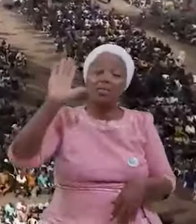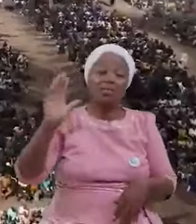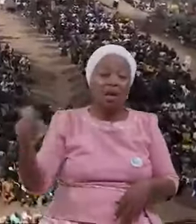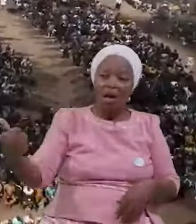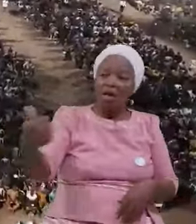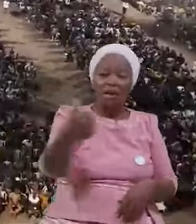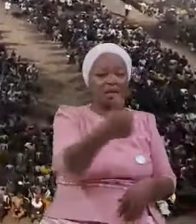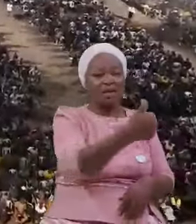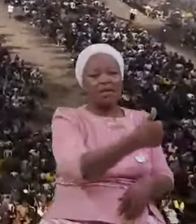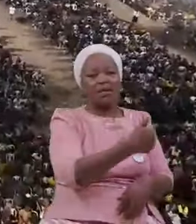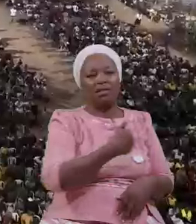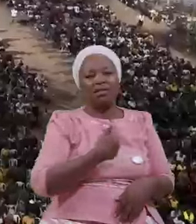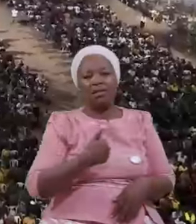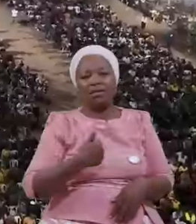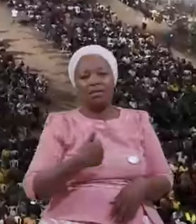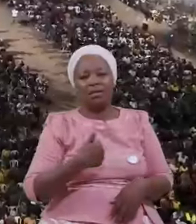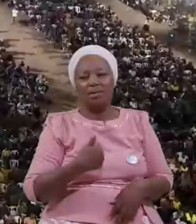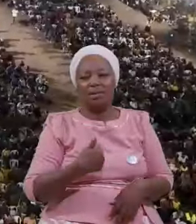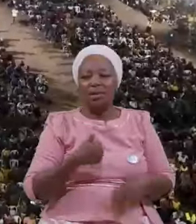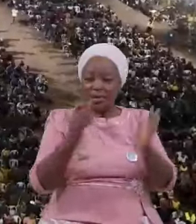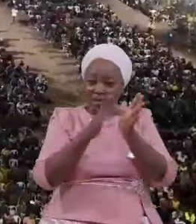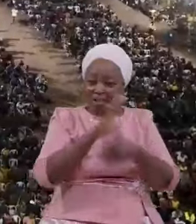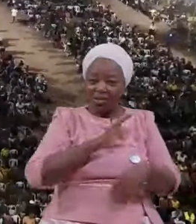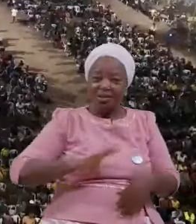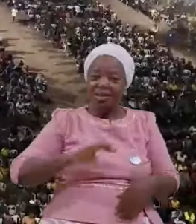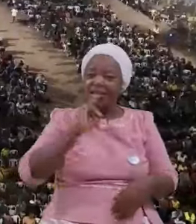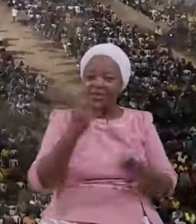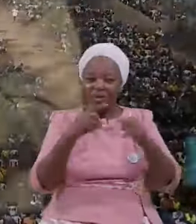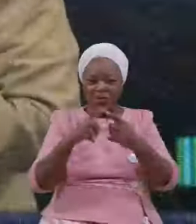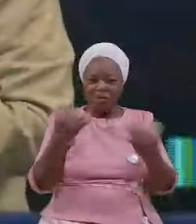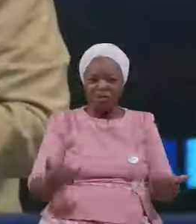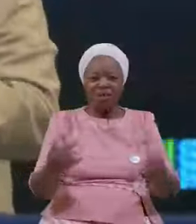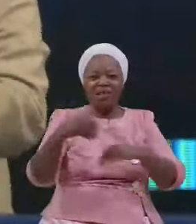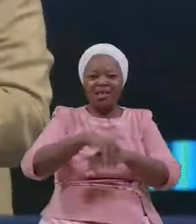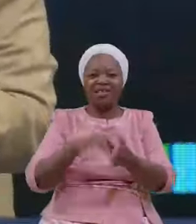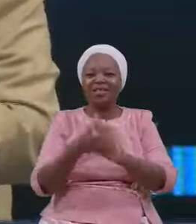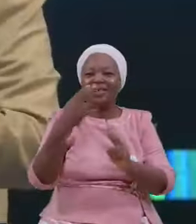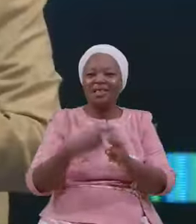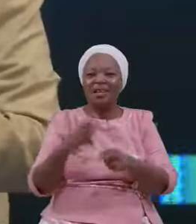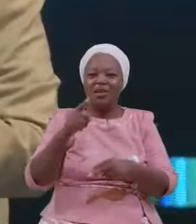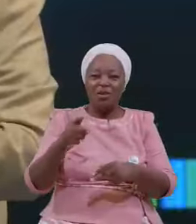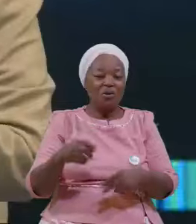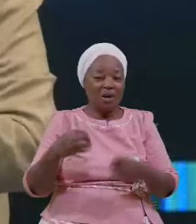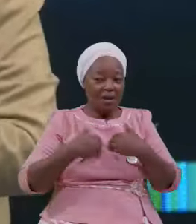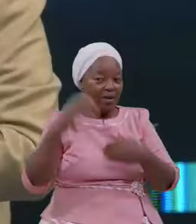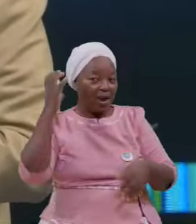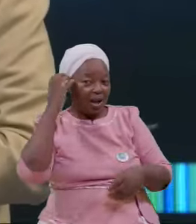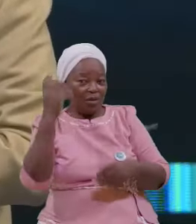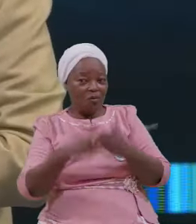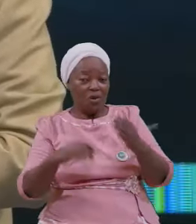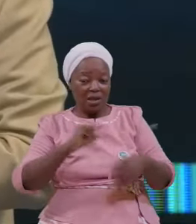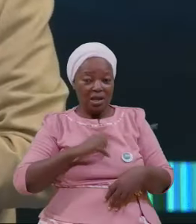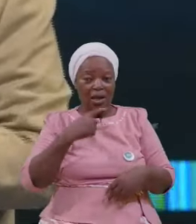ourselves. Is coming to you tonight. You've heard what I said, but to go beyond what